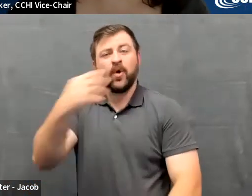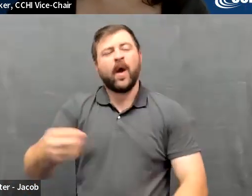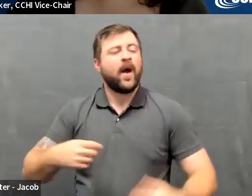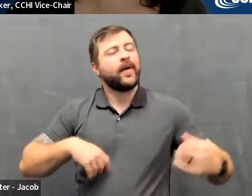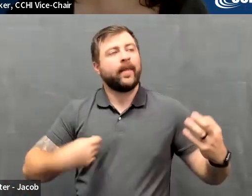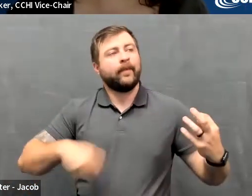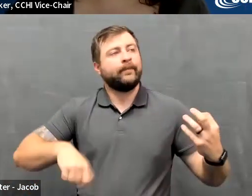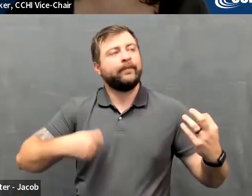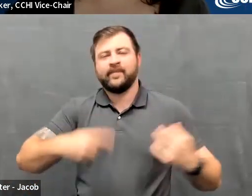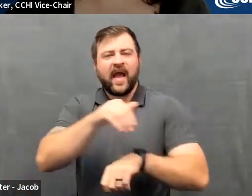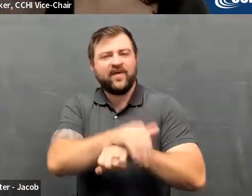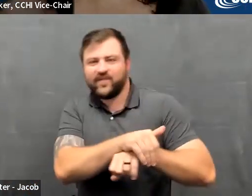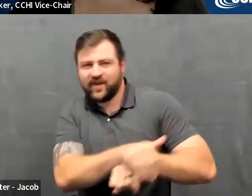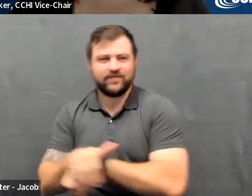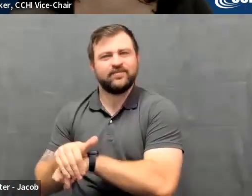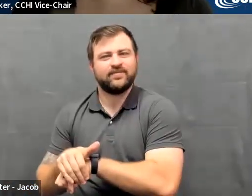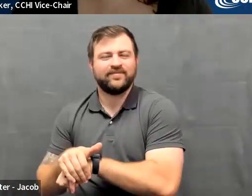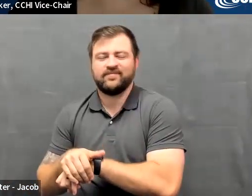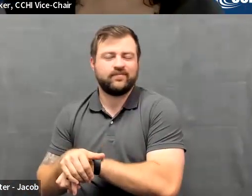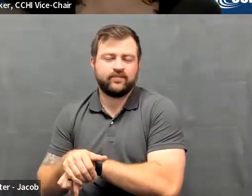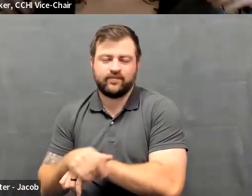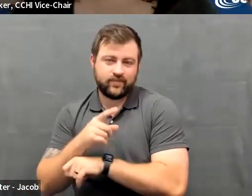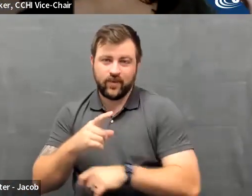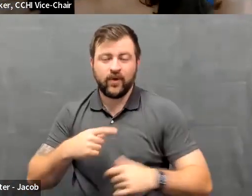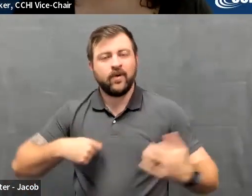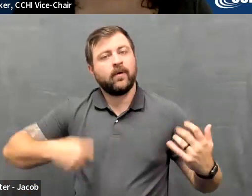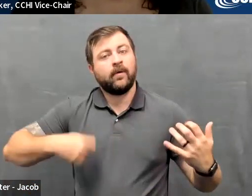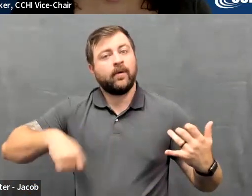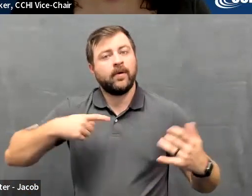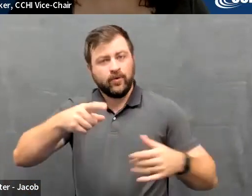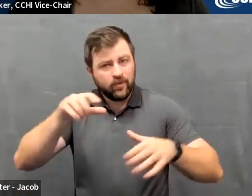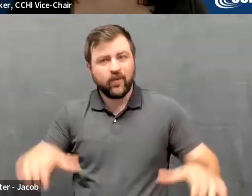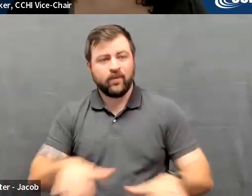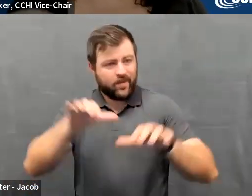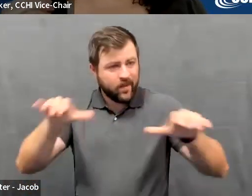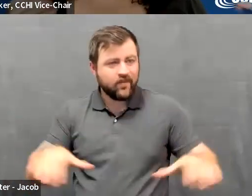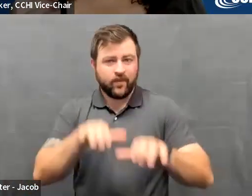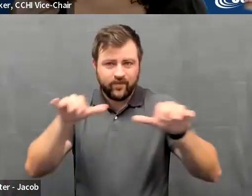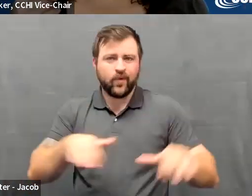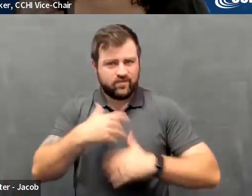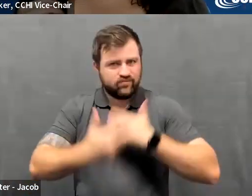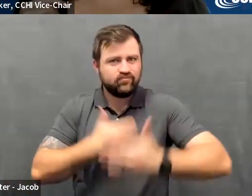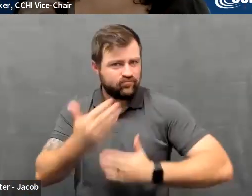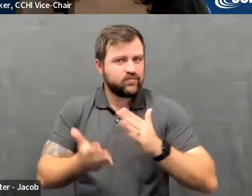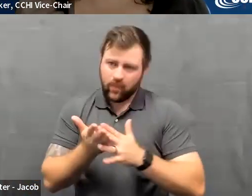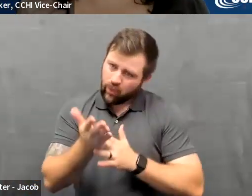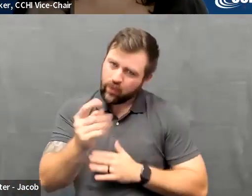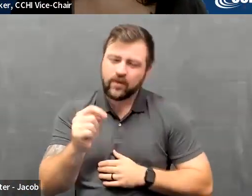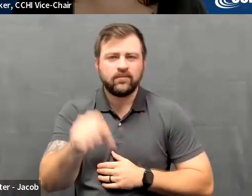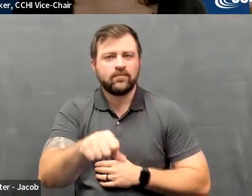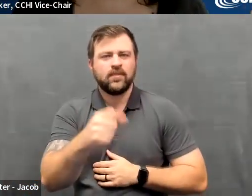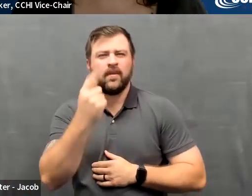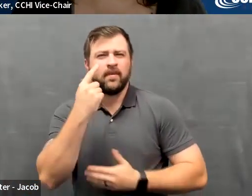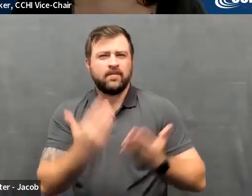the guitar every night, right? When you play, you're performing, you get through it. But, you know, maybe there's